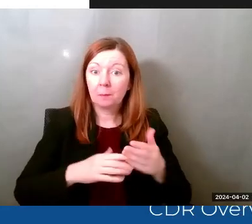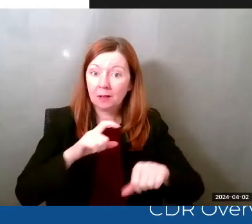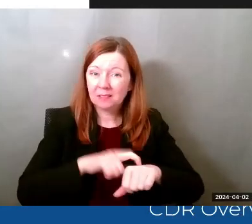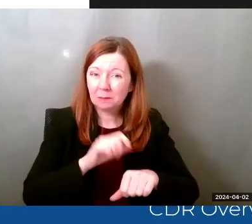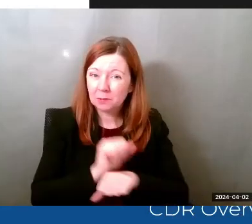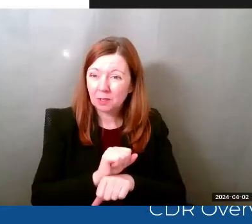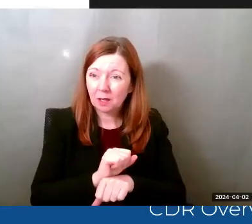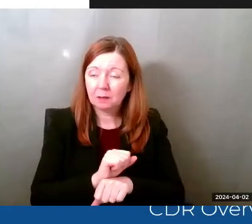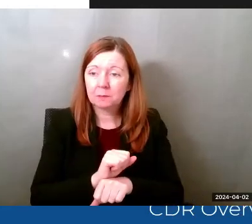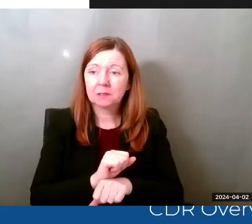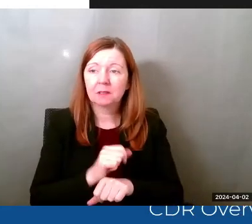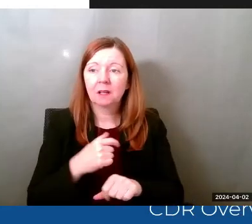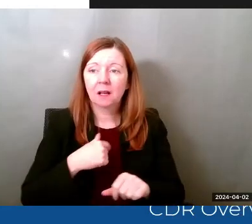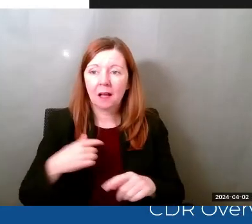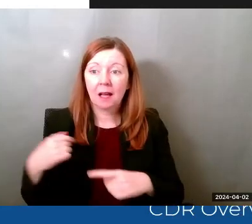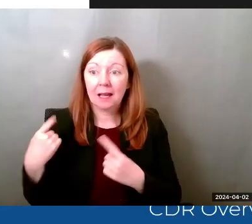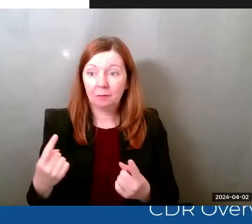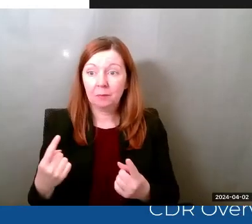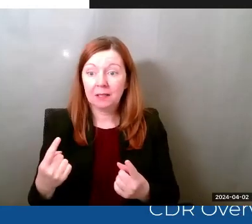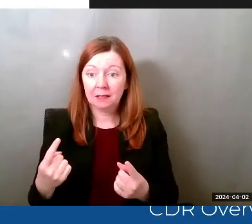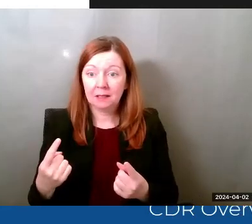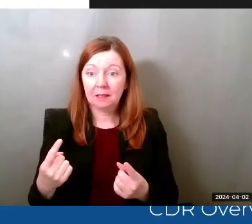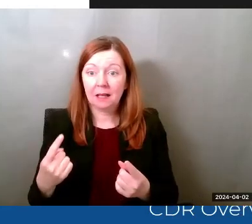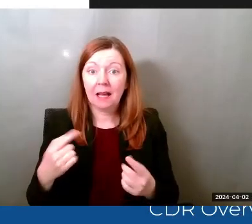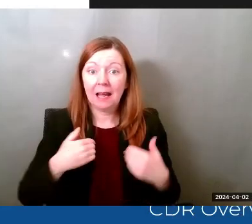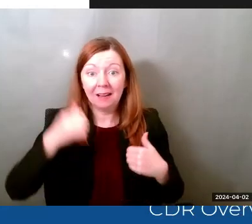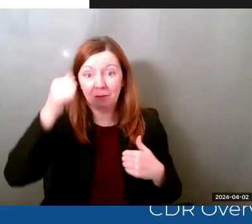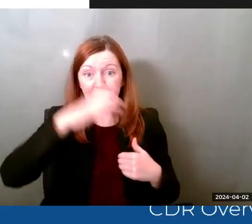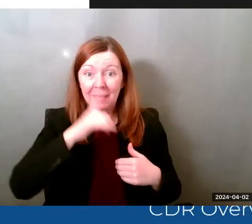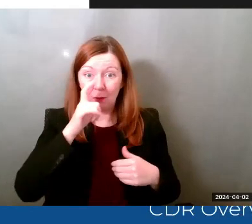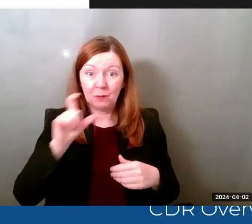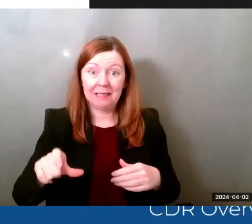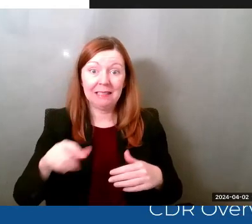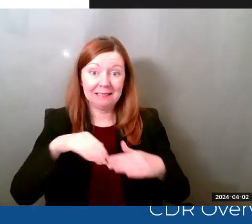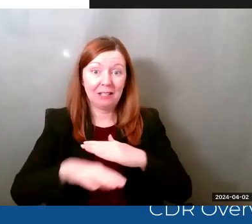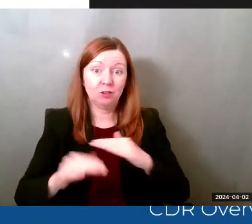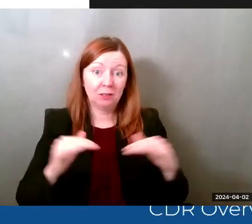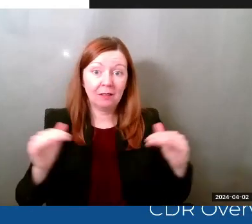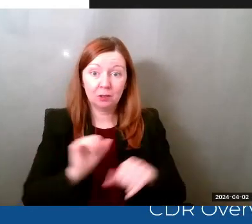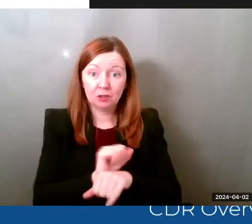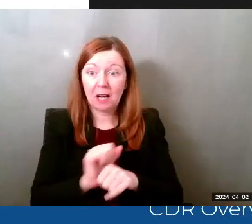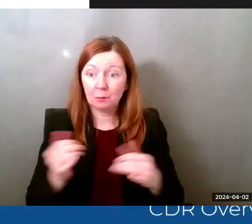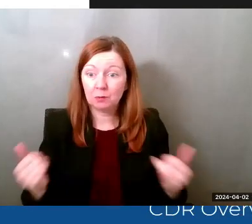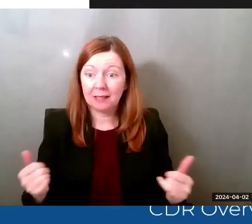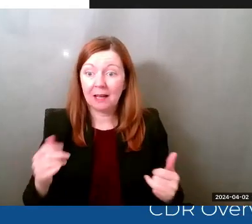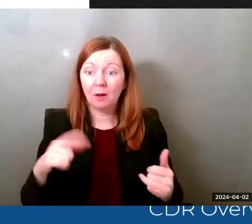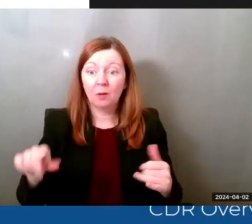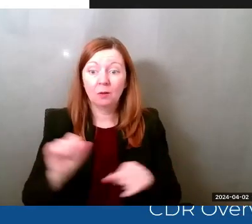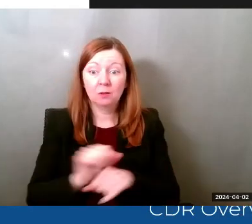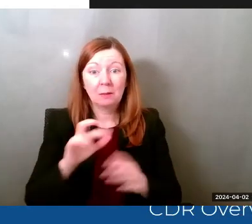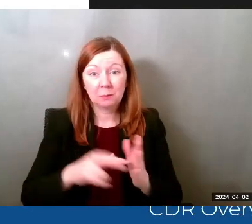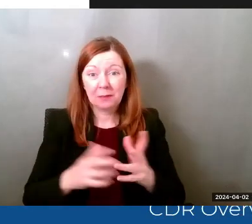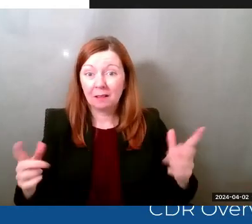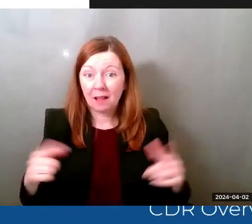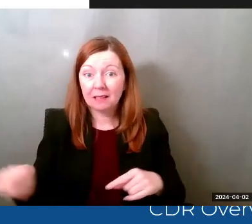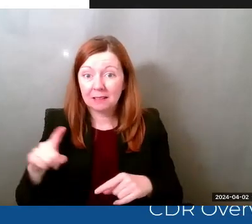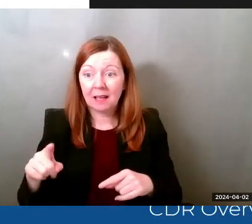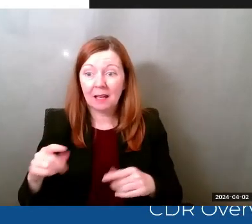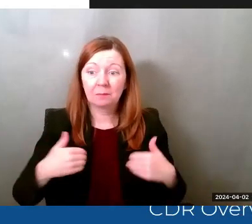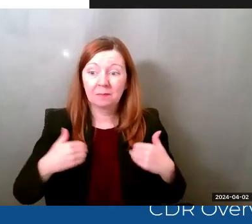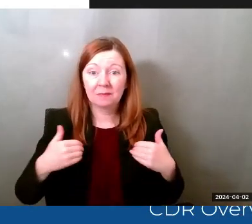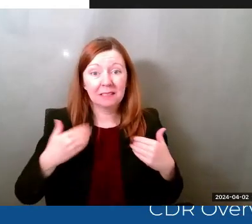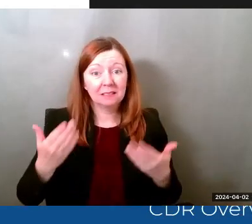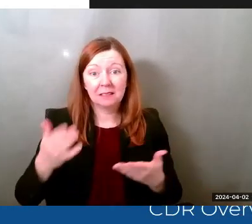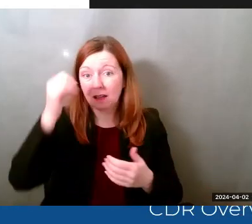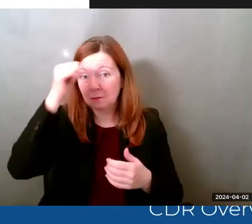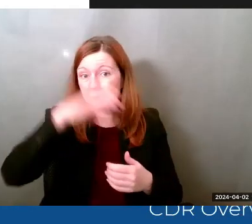bases. I have men right now who currently need easy entry-level jobs, who those jobs mean a lot to. These young brothers, some